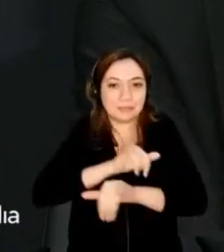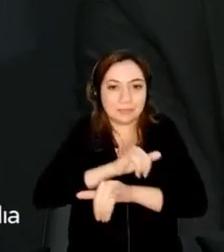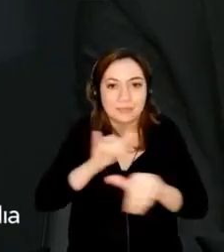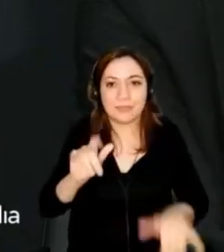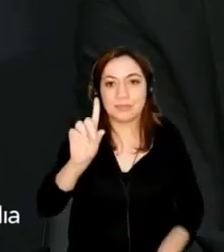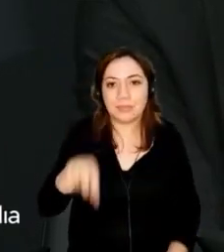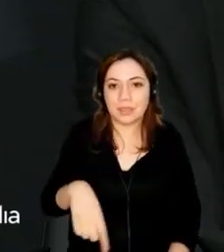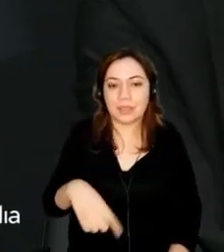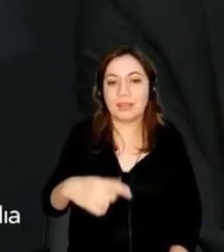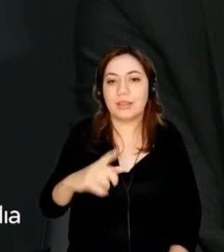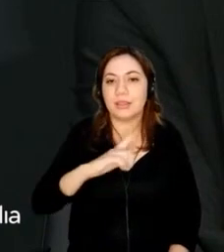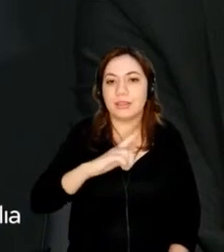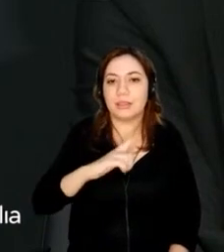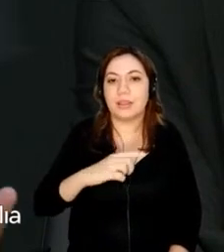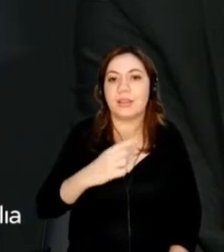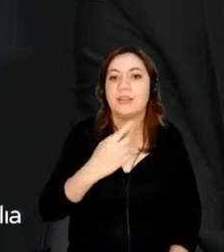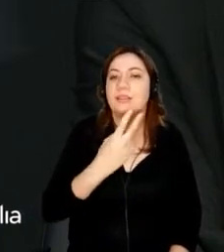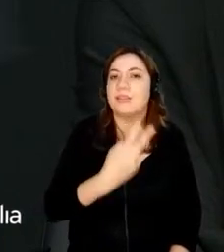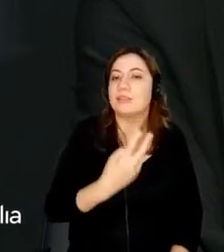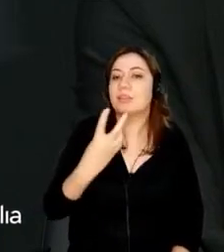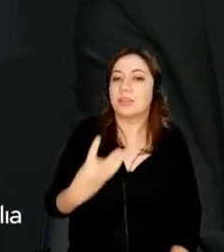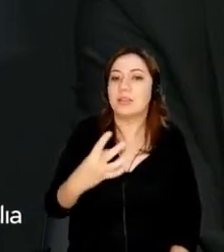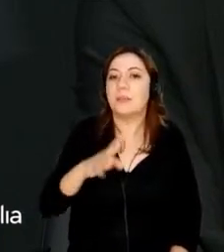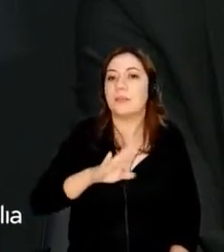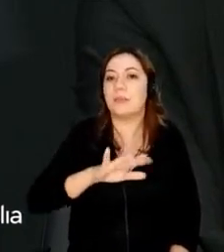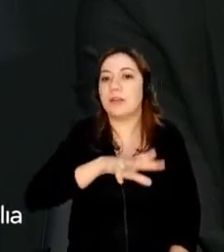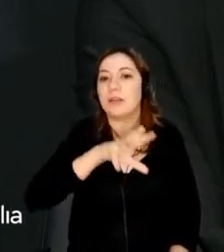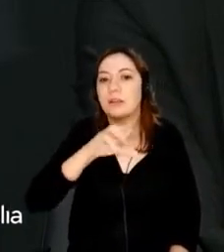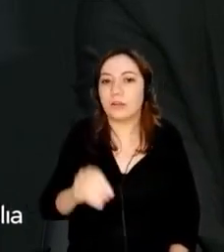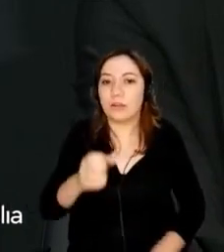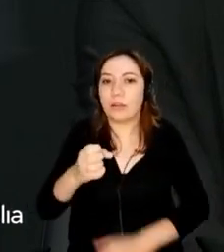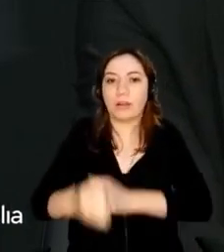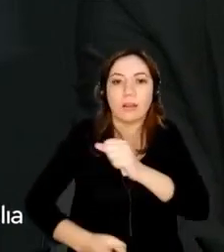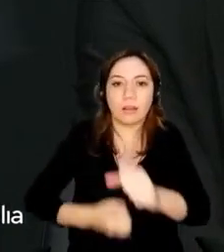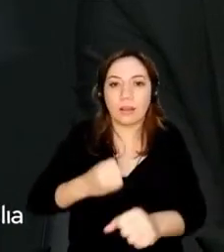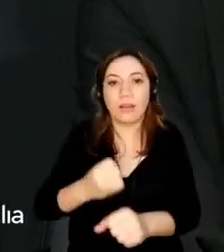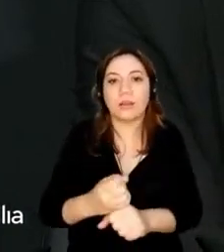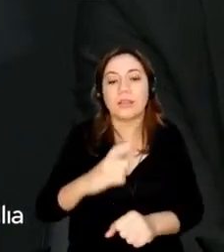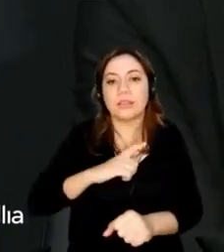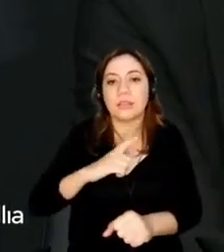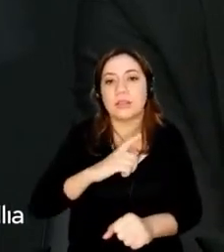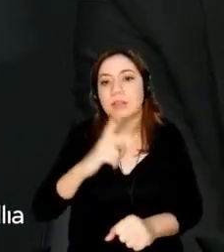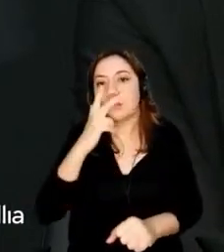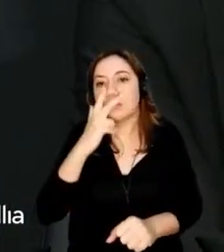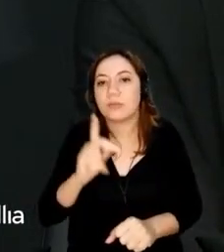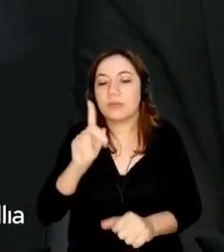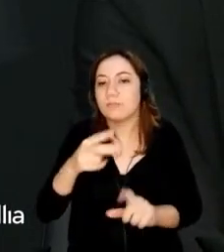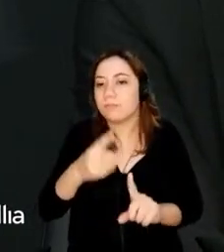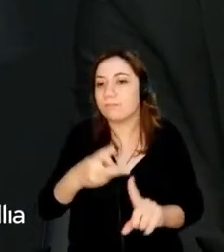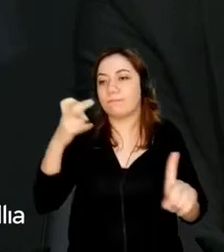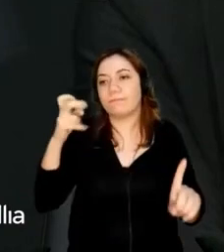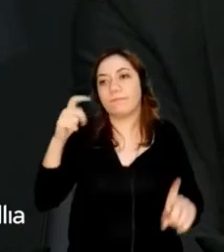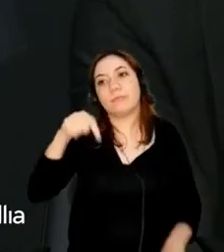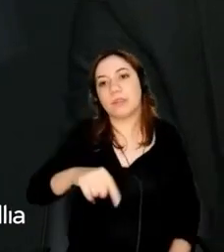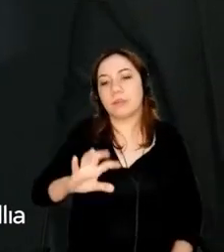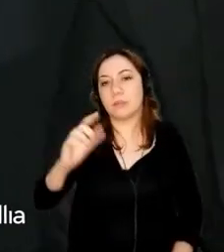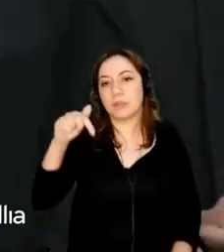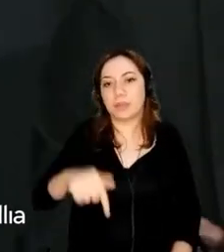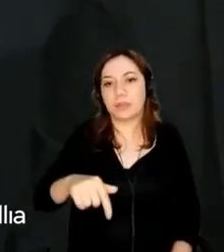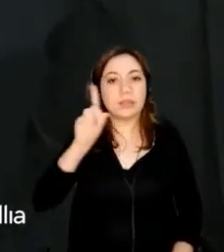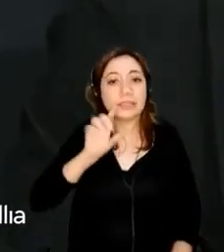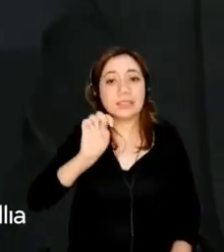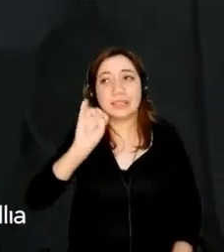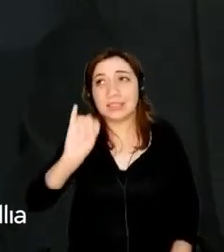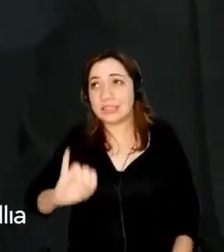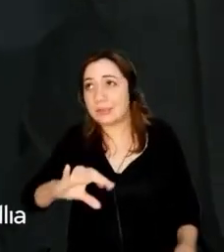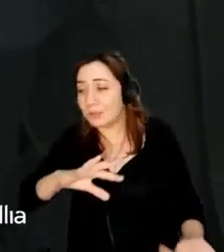that, you know, from a scam perspective is actually happening in the U.S. If you look globally, it's $486 billion that is